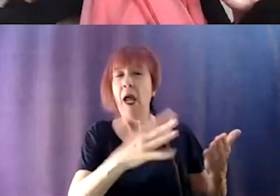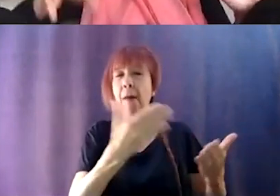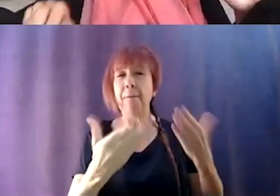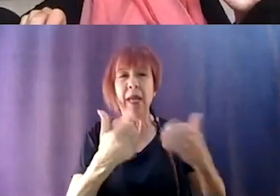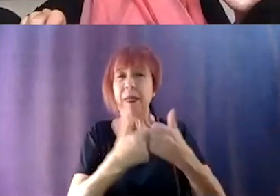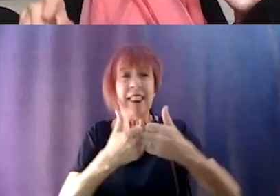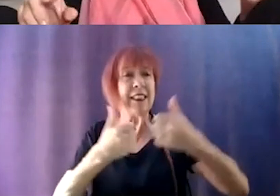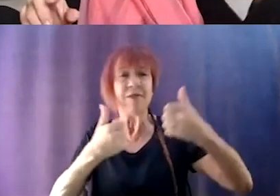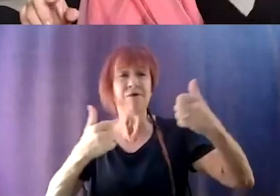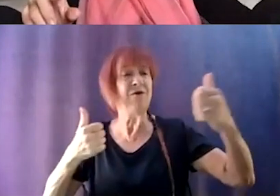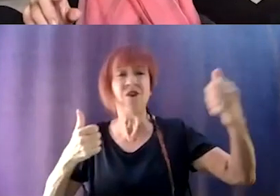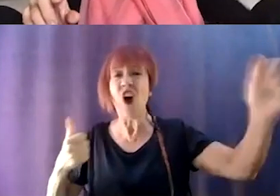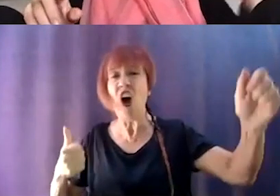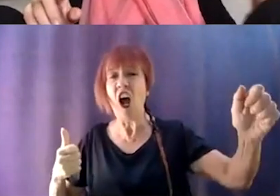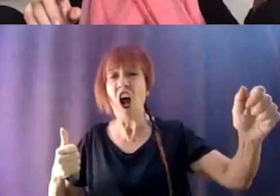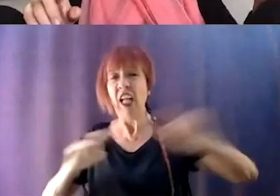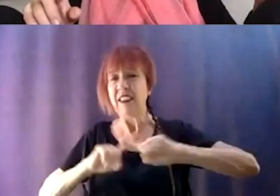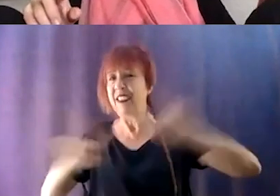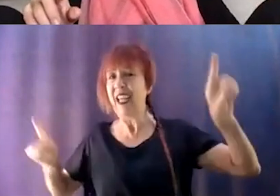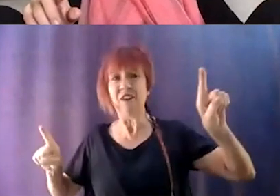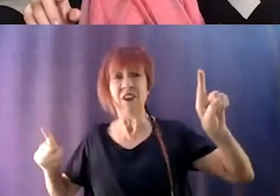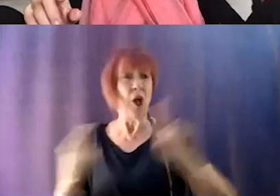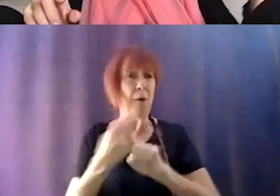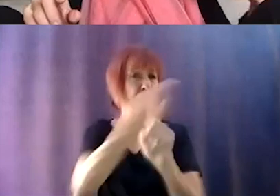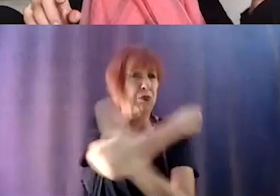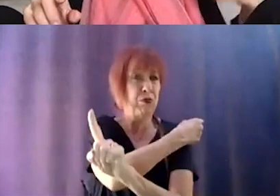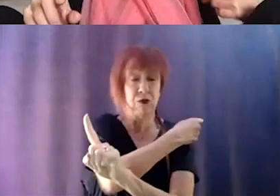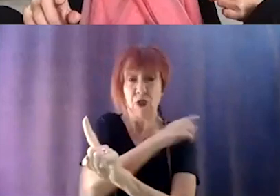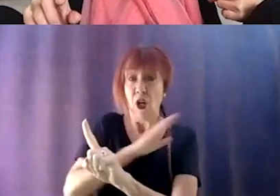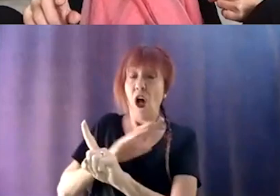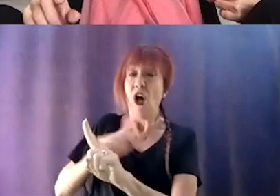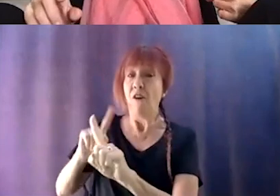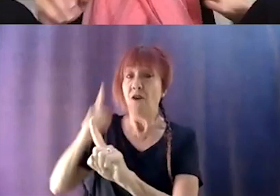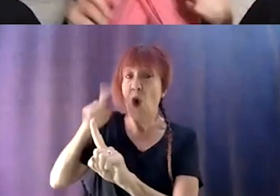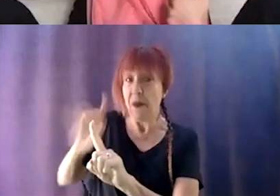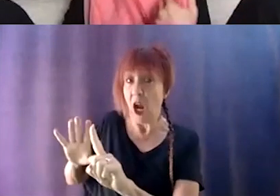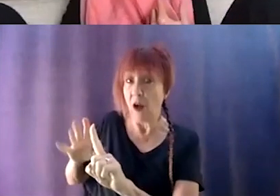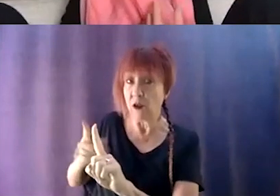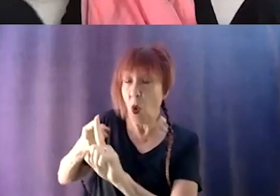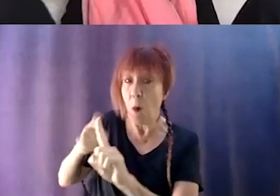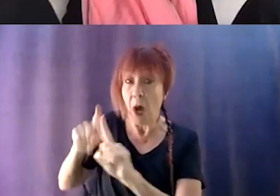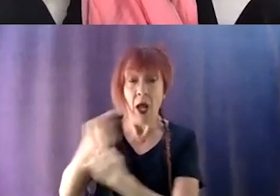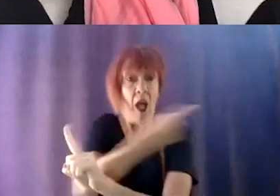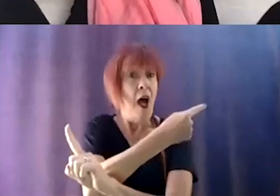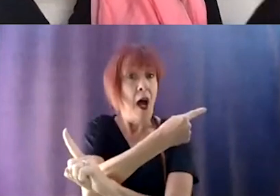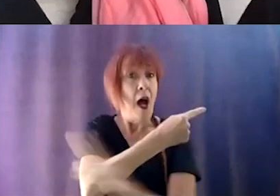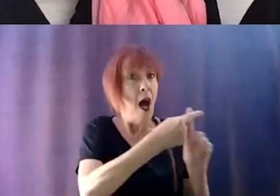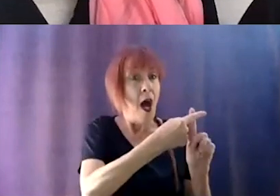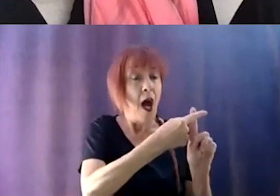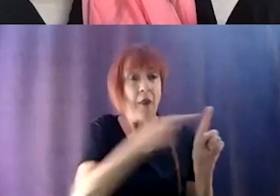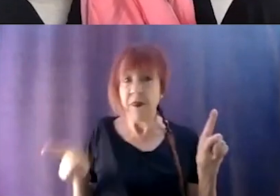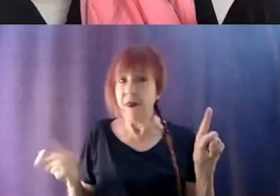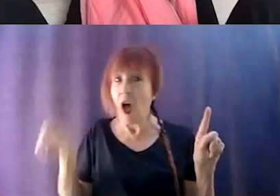were looking for, but these things they're going to discover are for themselves. And this is a magic phenomenon,